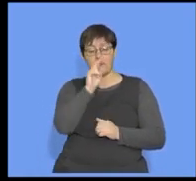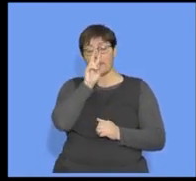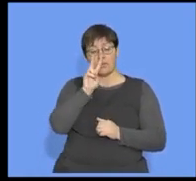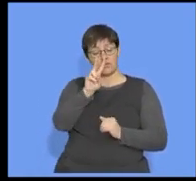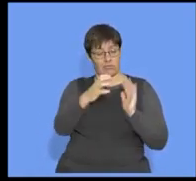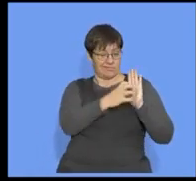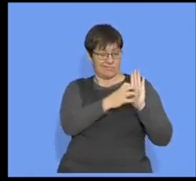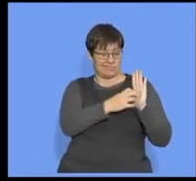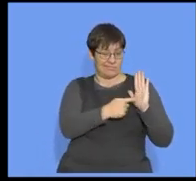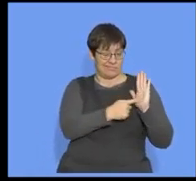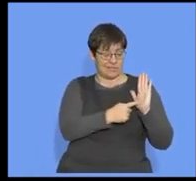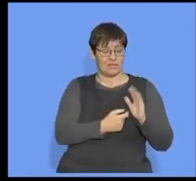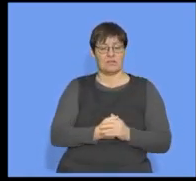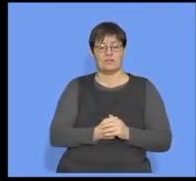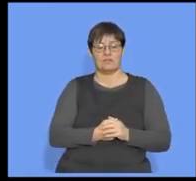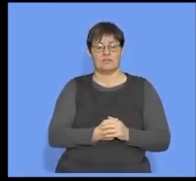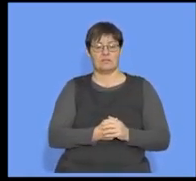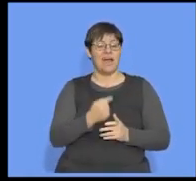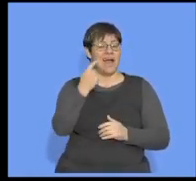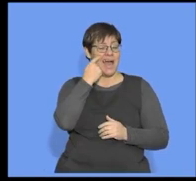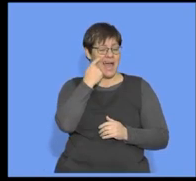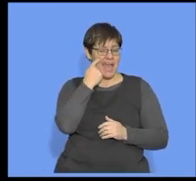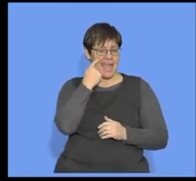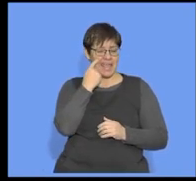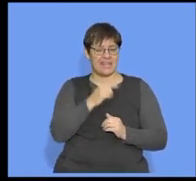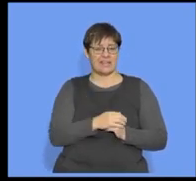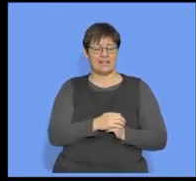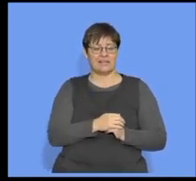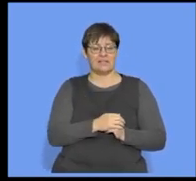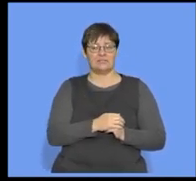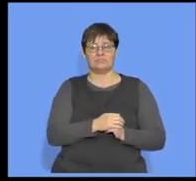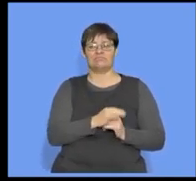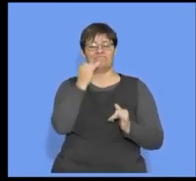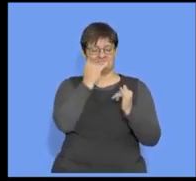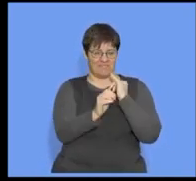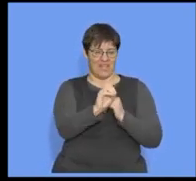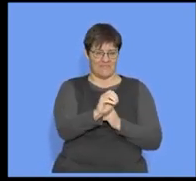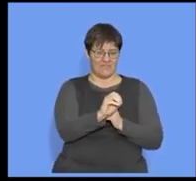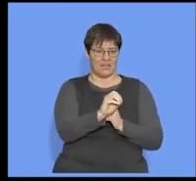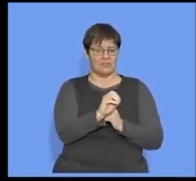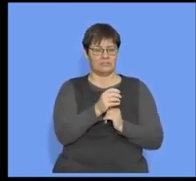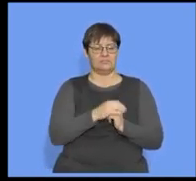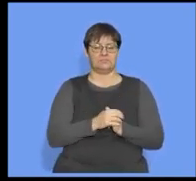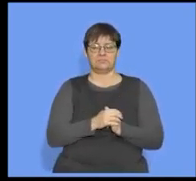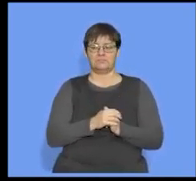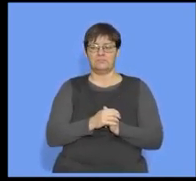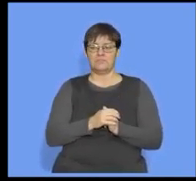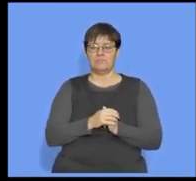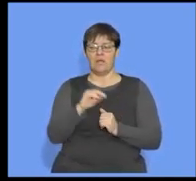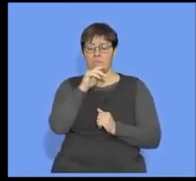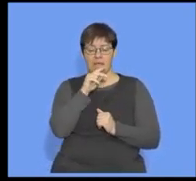we say, when we look at this diagram, it is an eye that has got this type of a defect, which